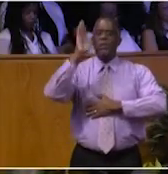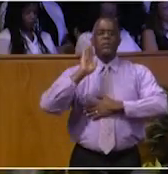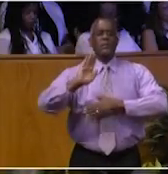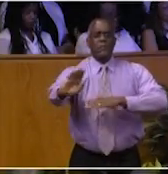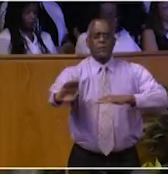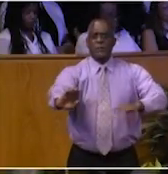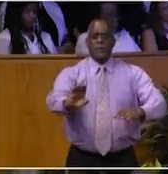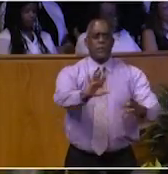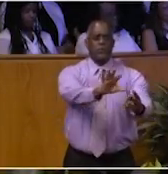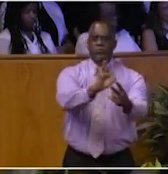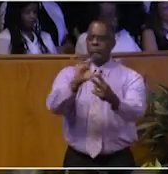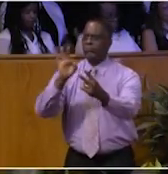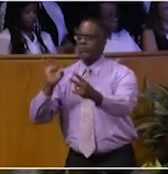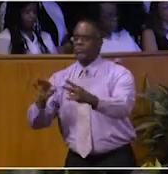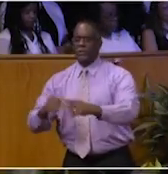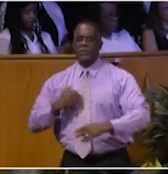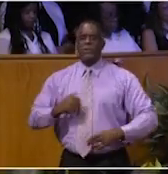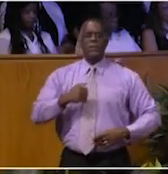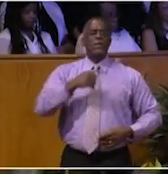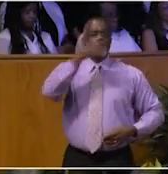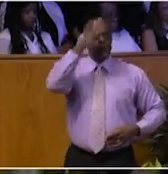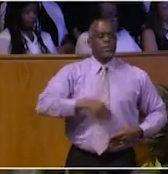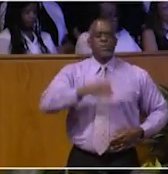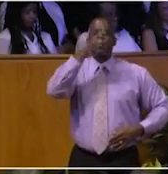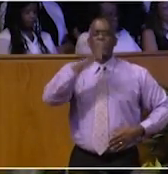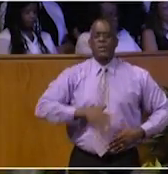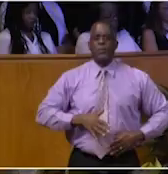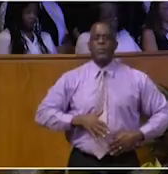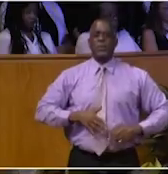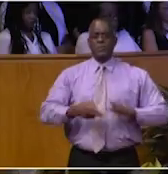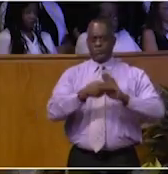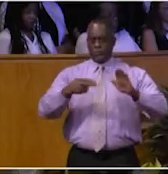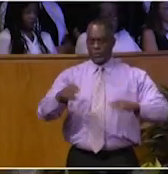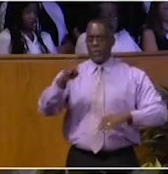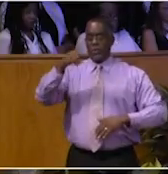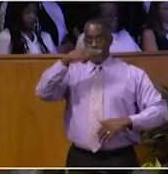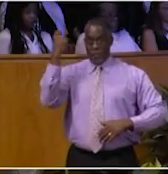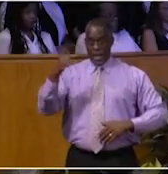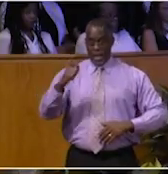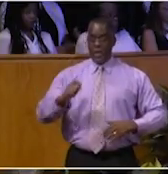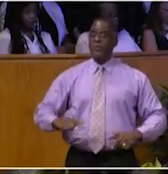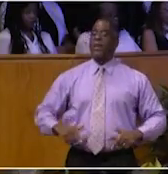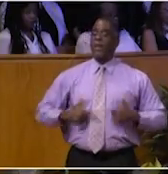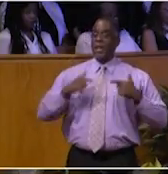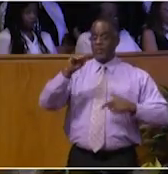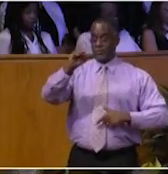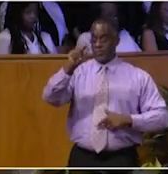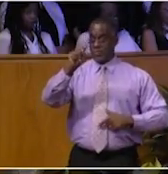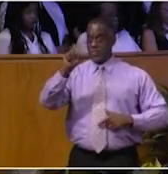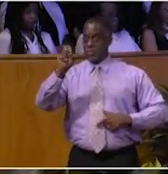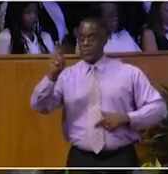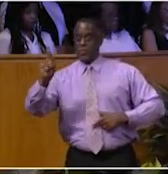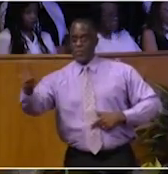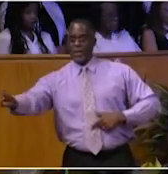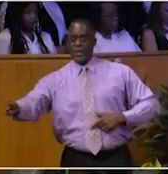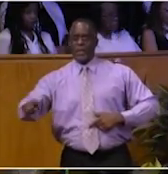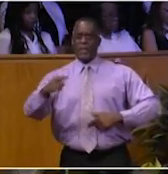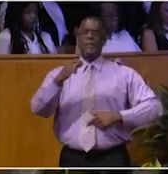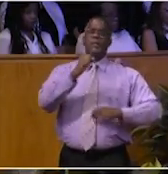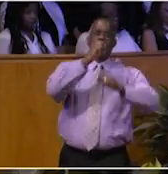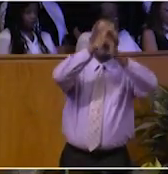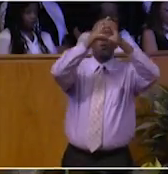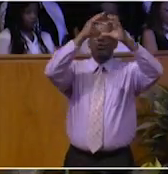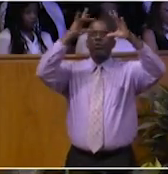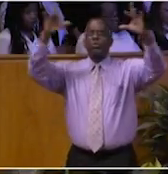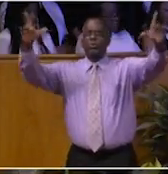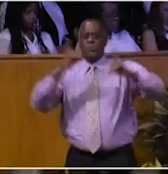Black Lives Matter and from Dream Defenders who are willing to step out and speak out